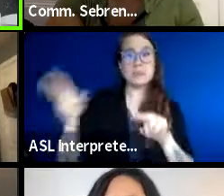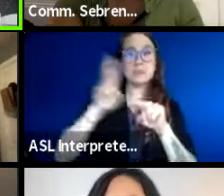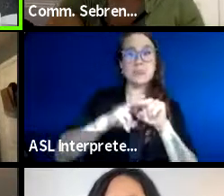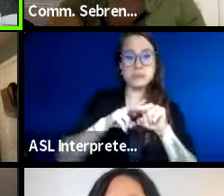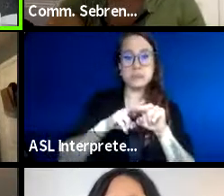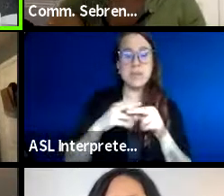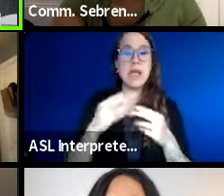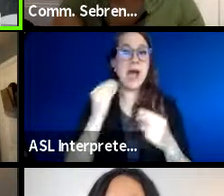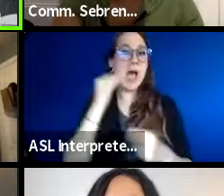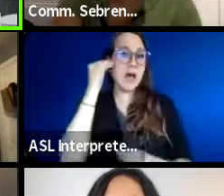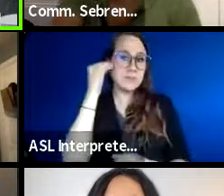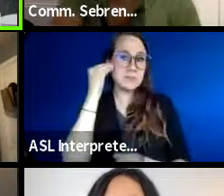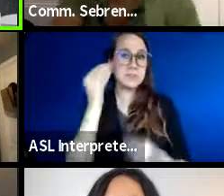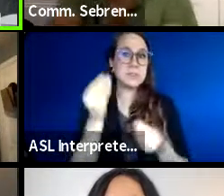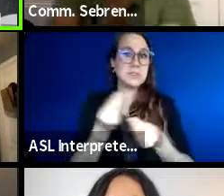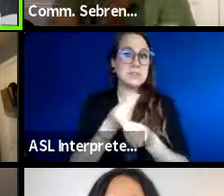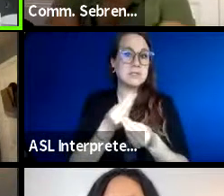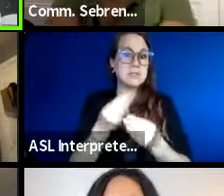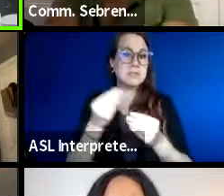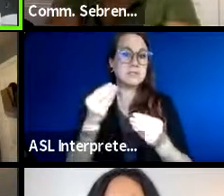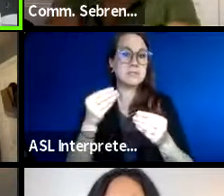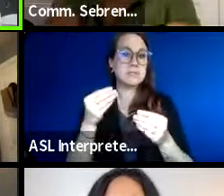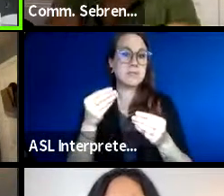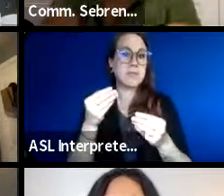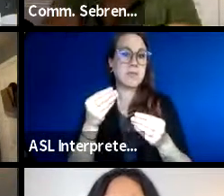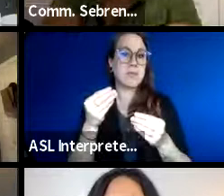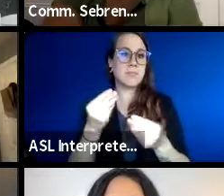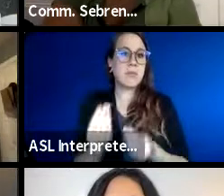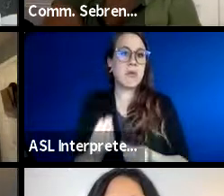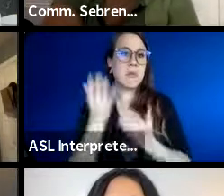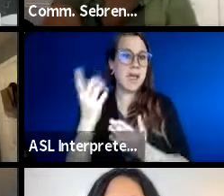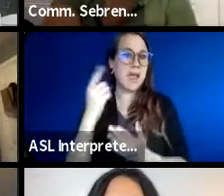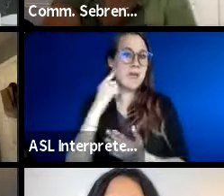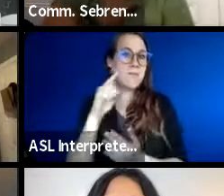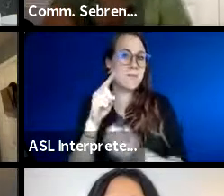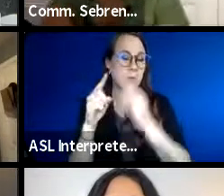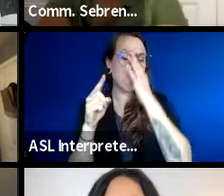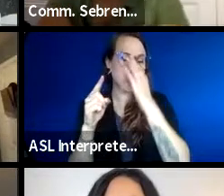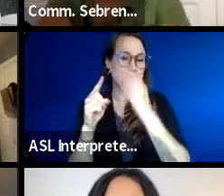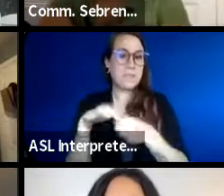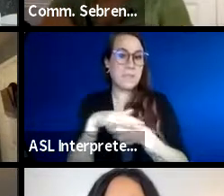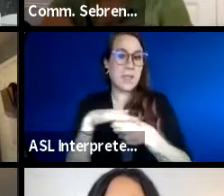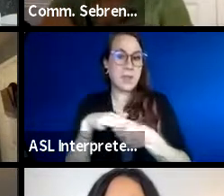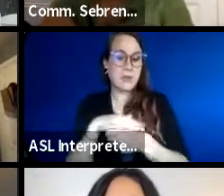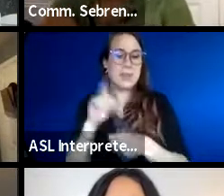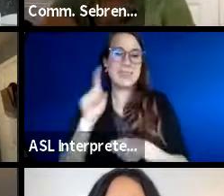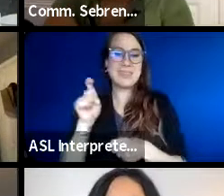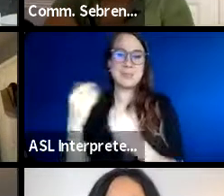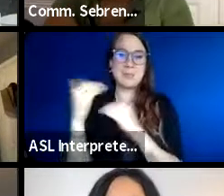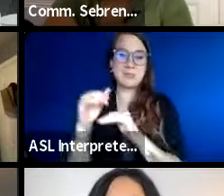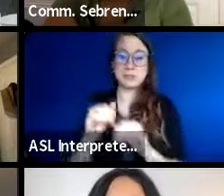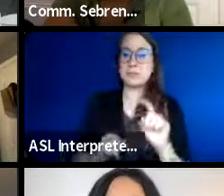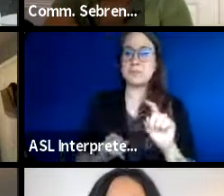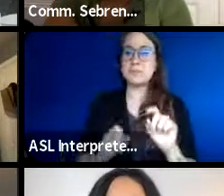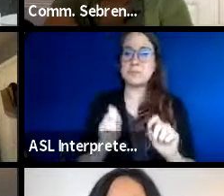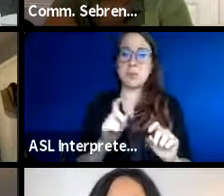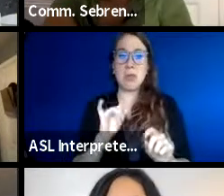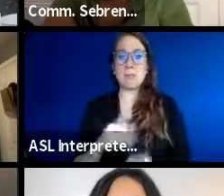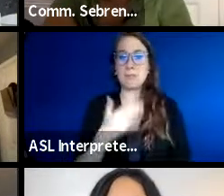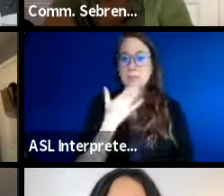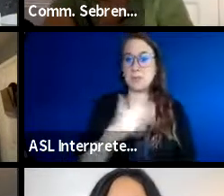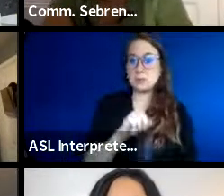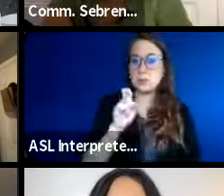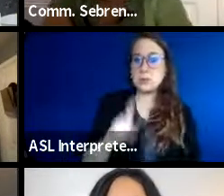district, then there need to be restrictions. That is a good question. And I'm assuming that